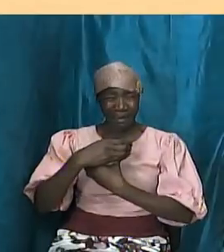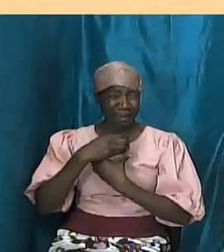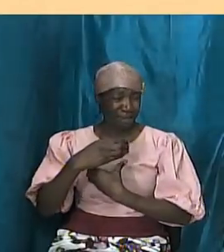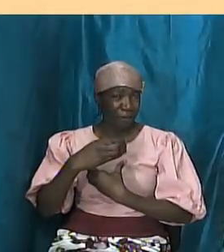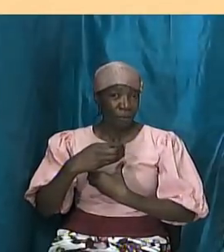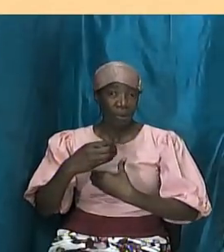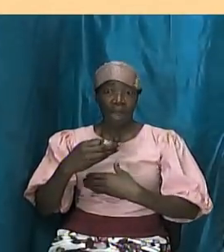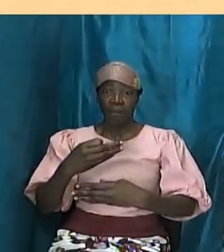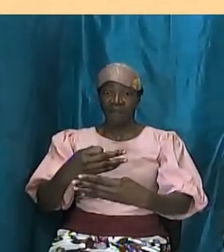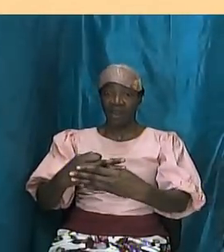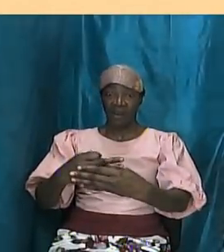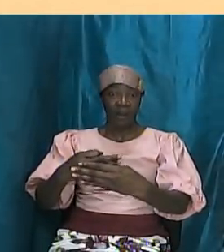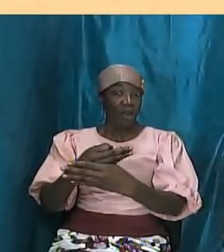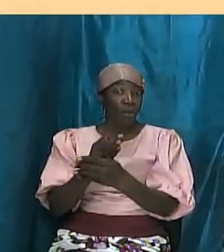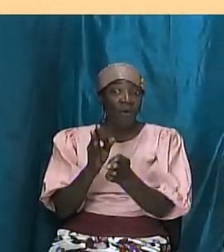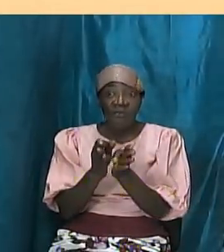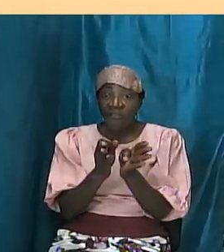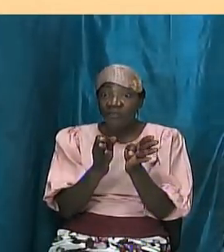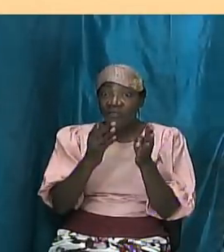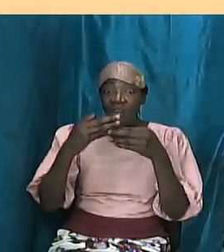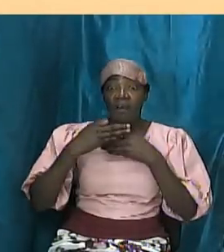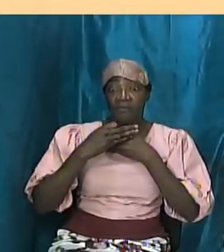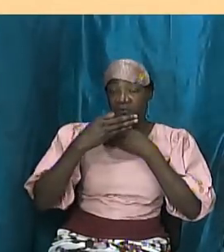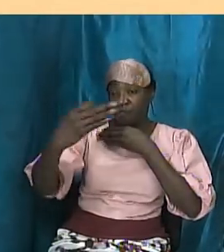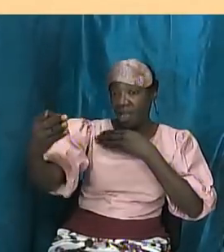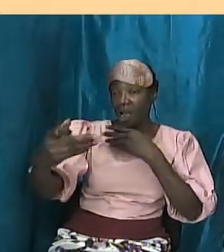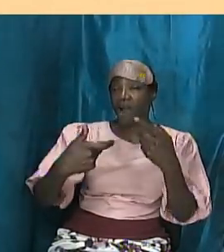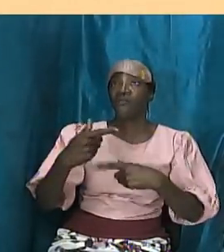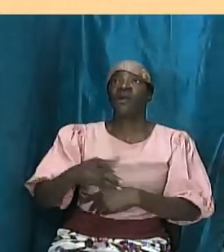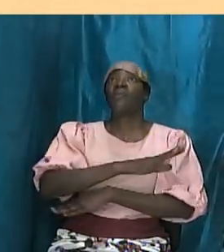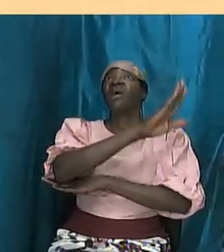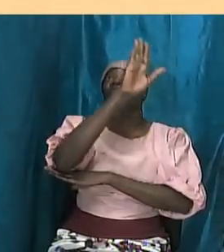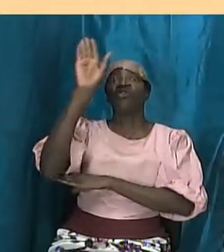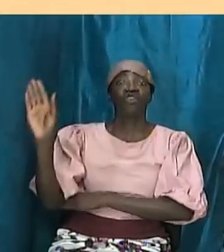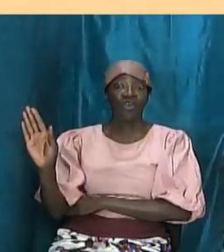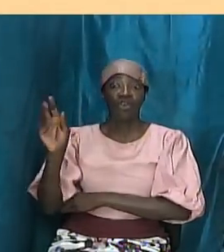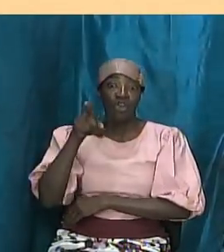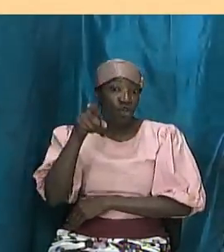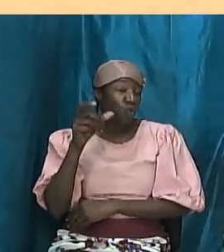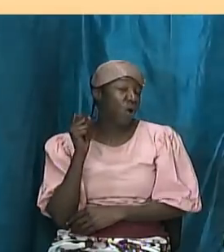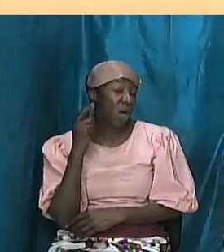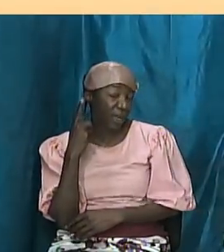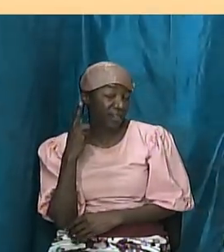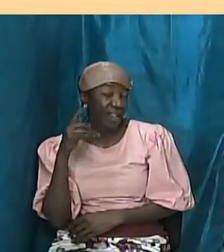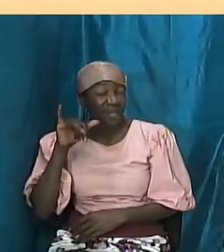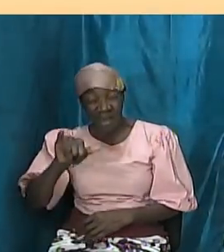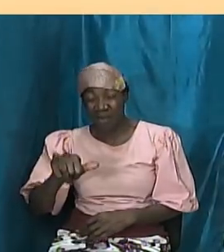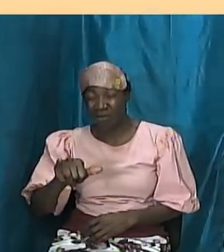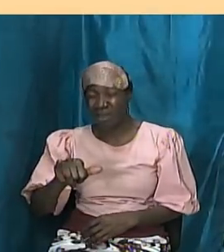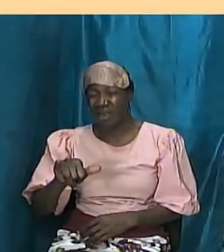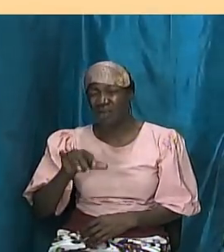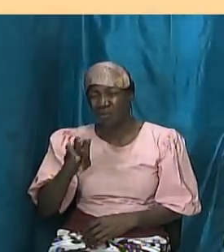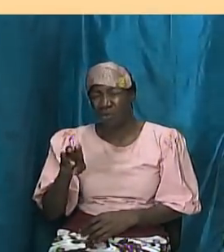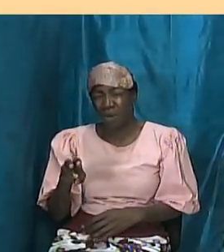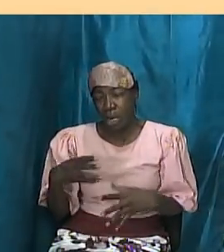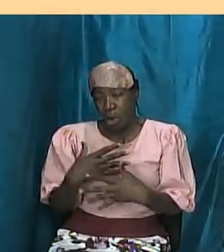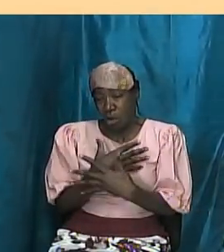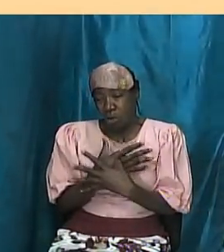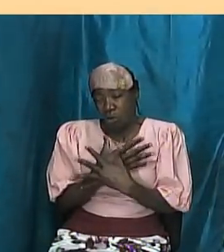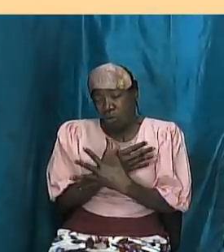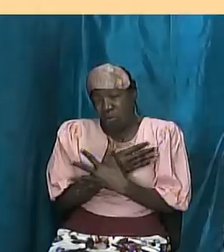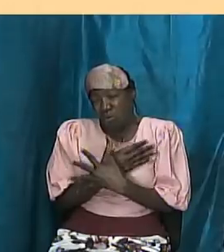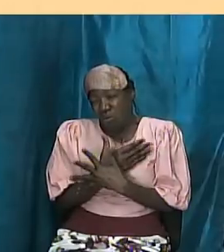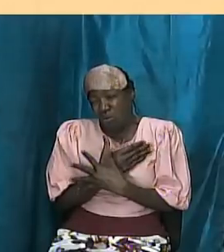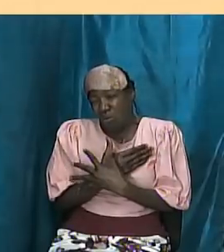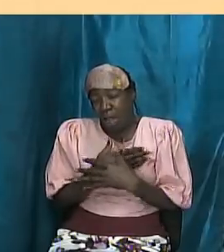presently located, and if we're a little bit too far from the sun, you would understand, brothers and sisters, that we would have been cold and freeze